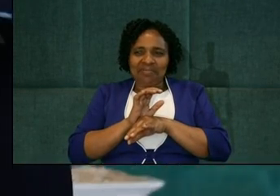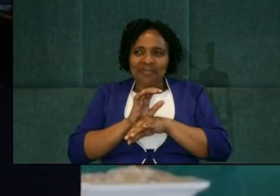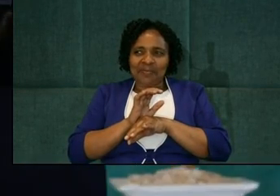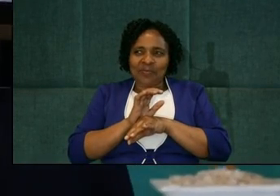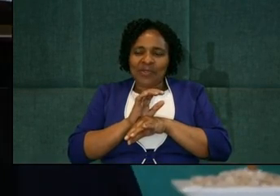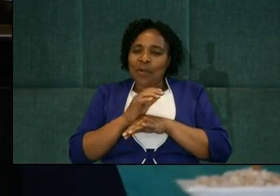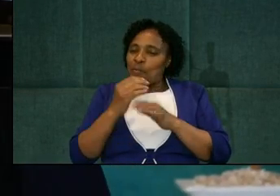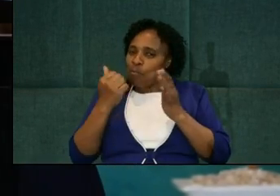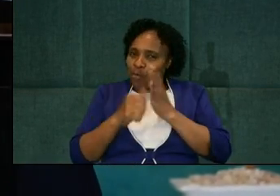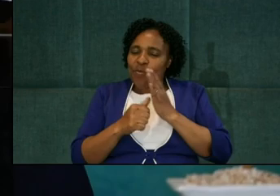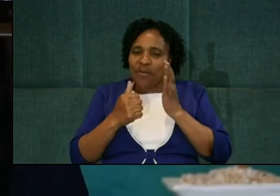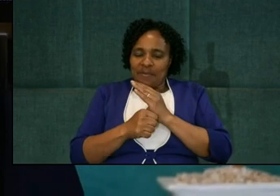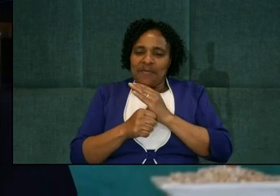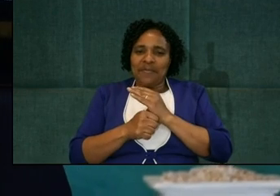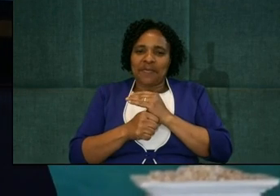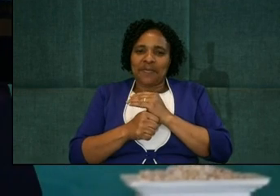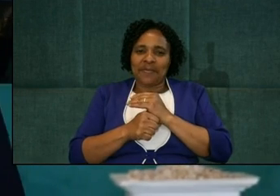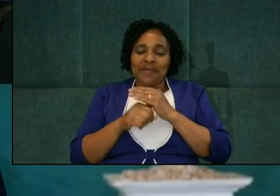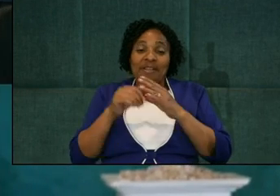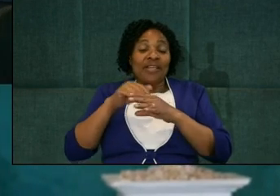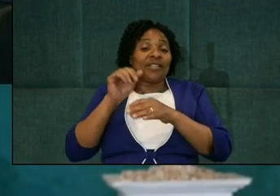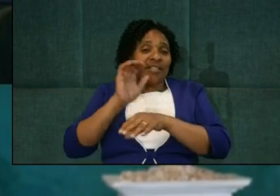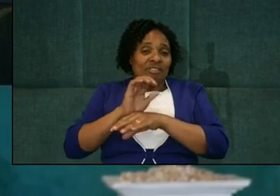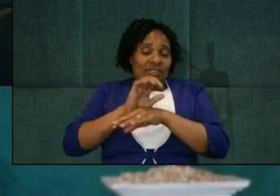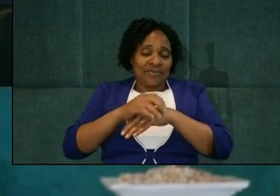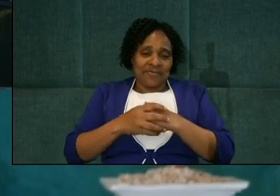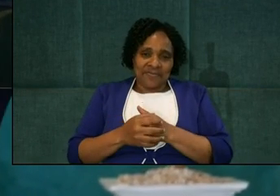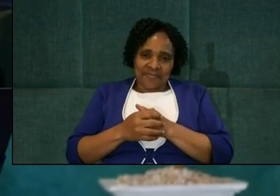There was trouble in the church.